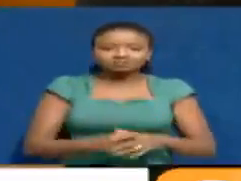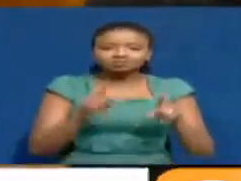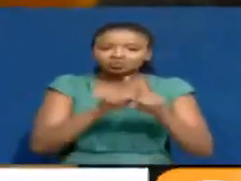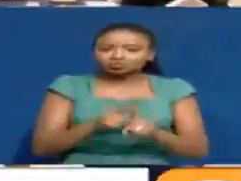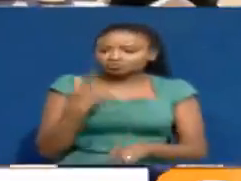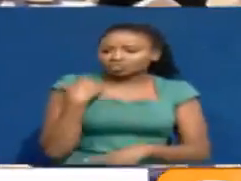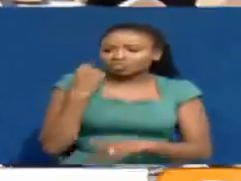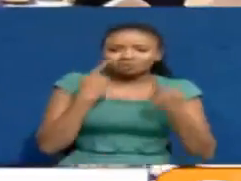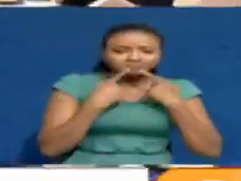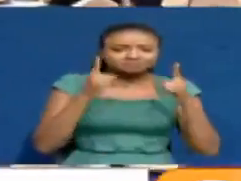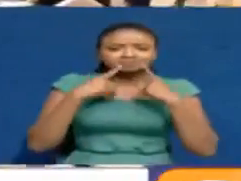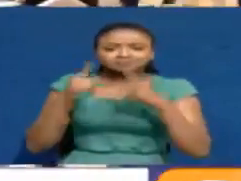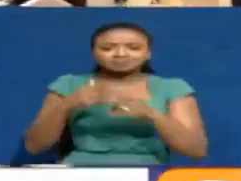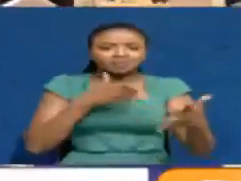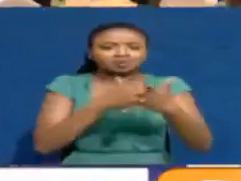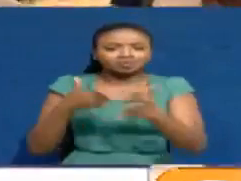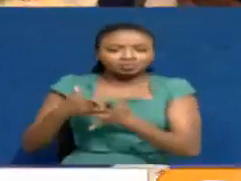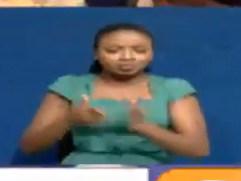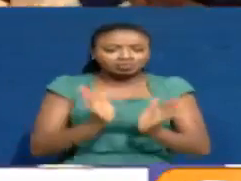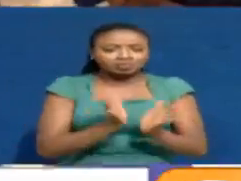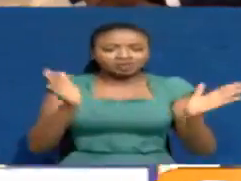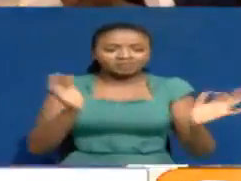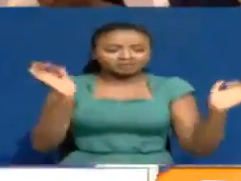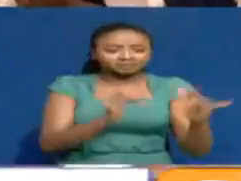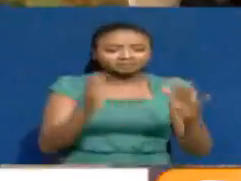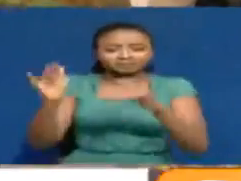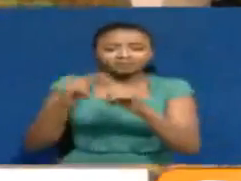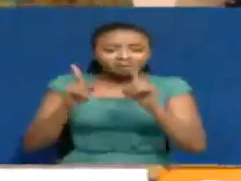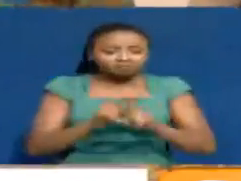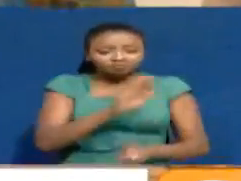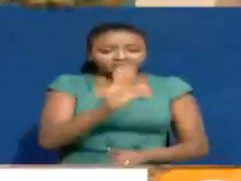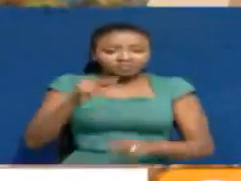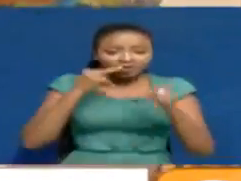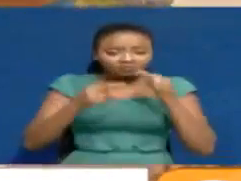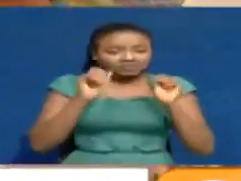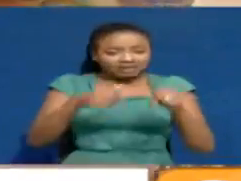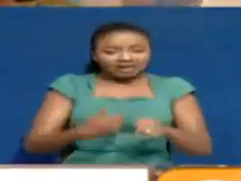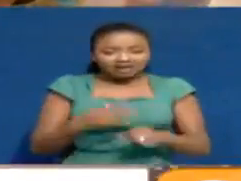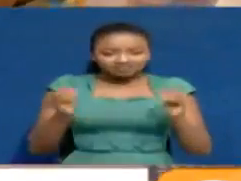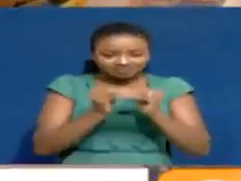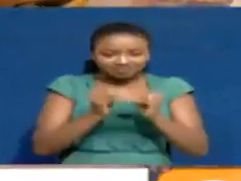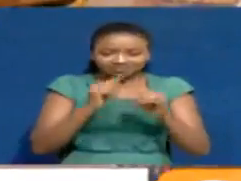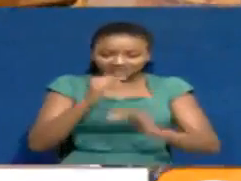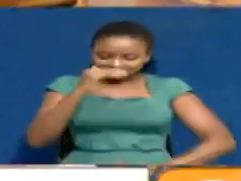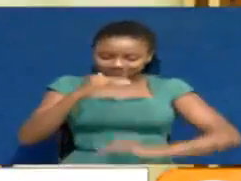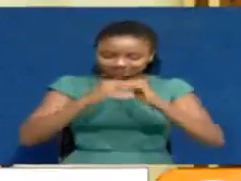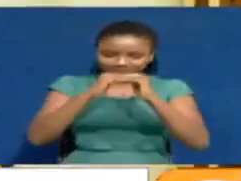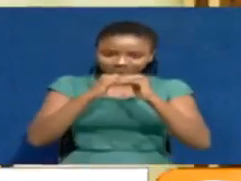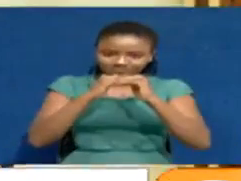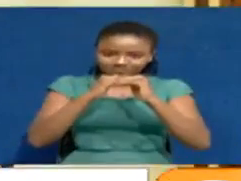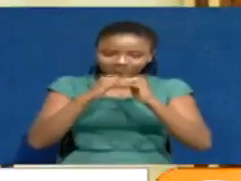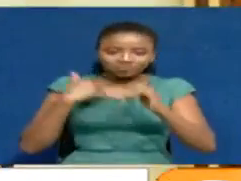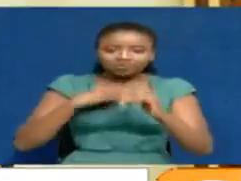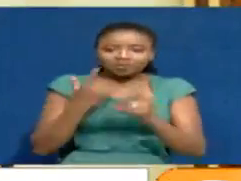with the recent pronouncements of banning public gatherings, Balala says hotels can still hold meetings, but with a prescribed number and form.